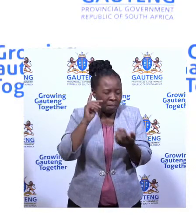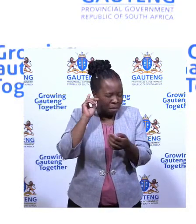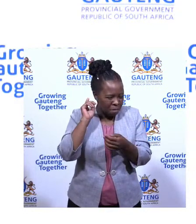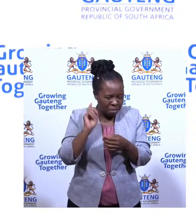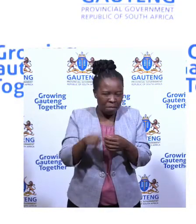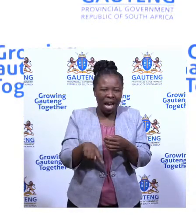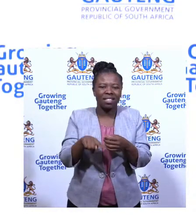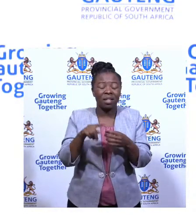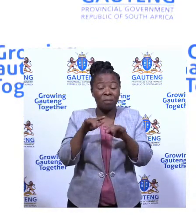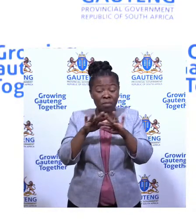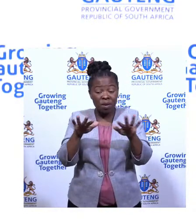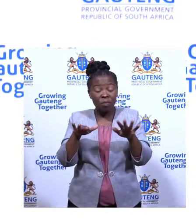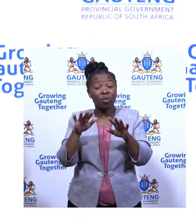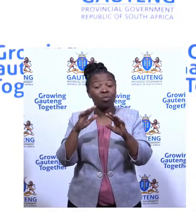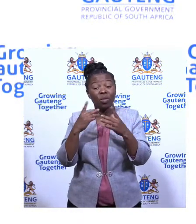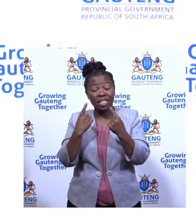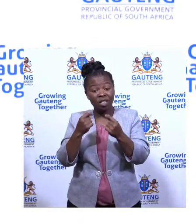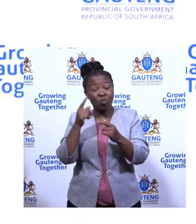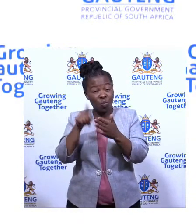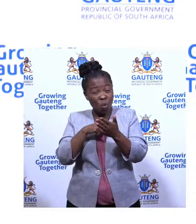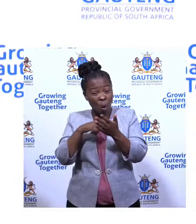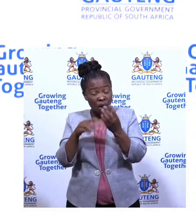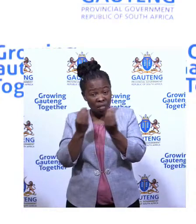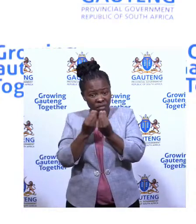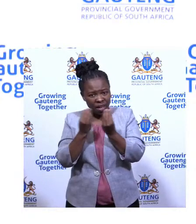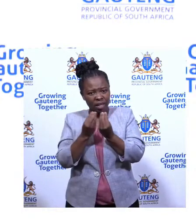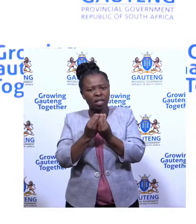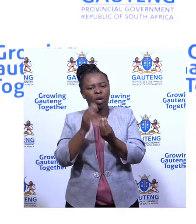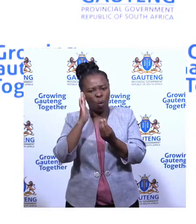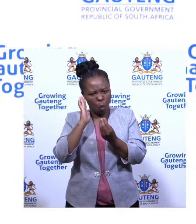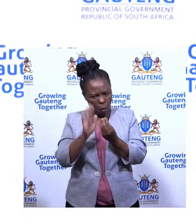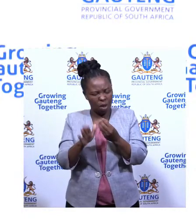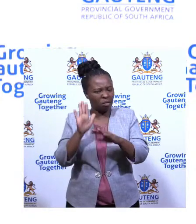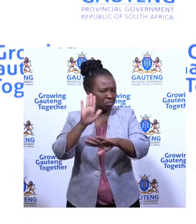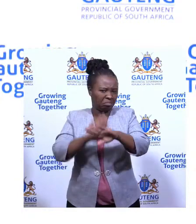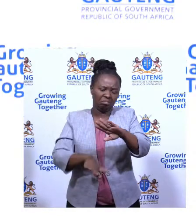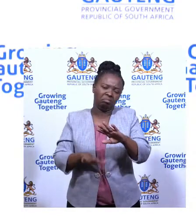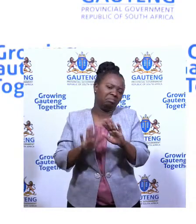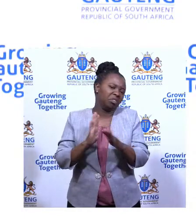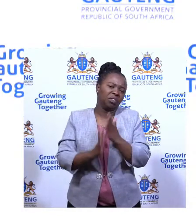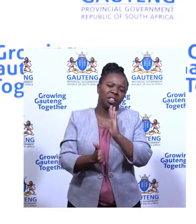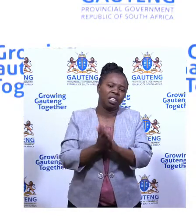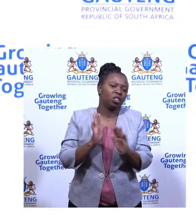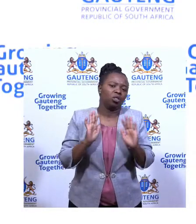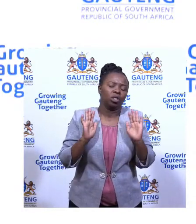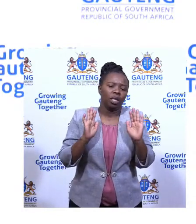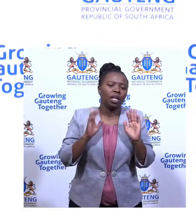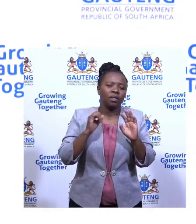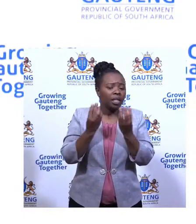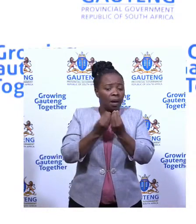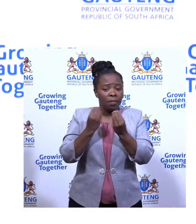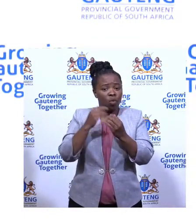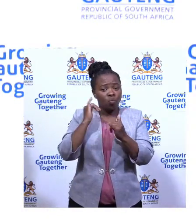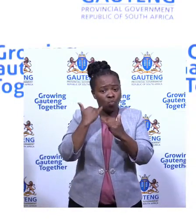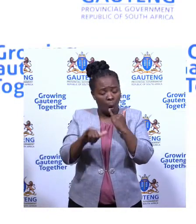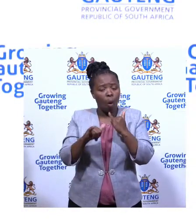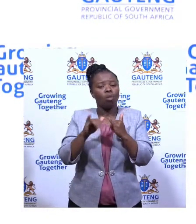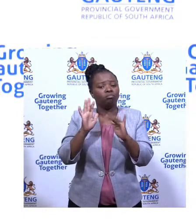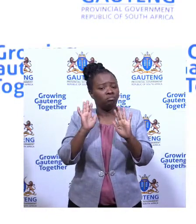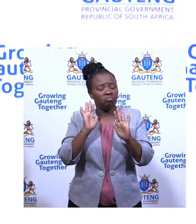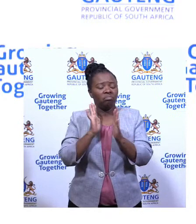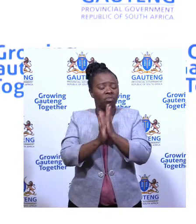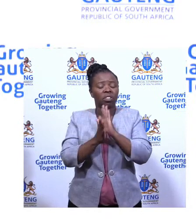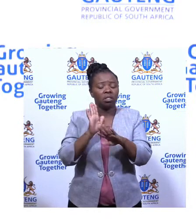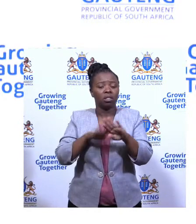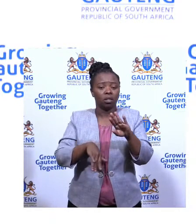for where wrongdoing has happened. And there shall be consequences where wrongdoing has happened. And it must